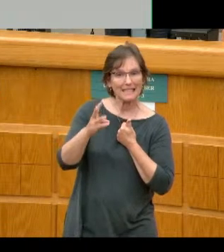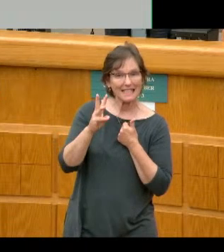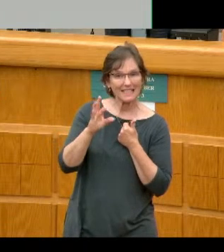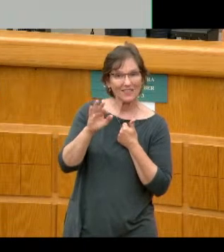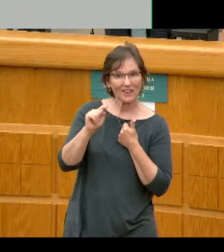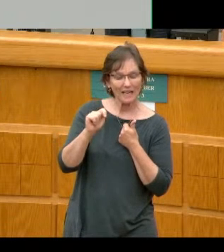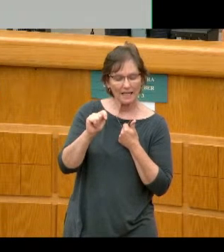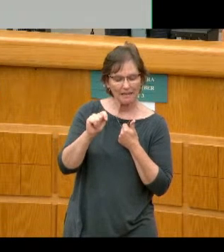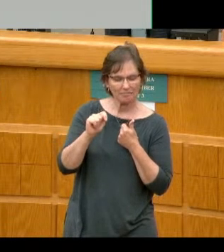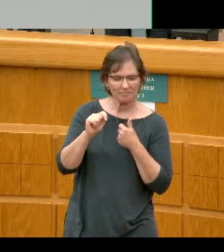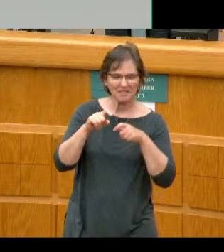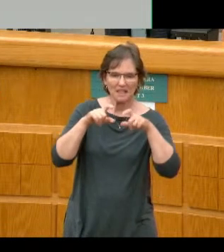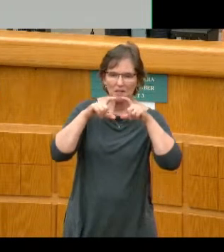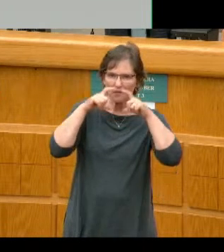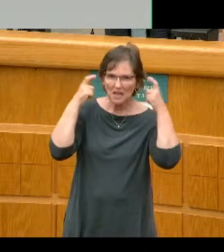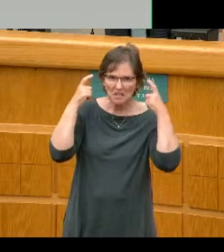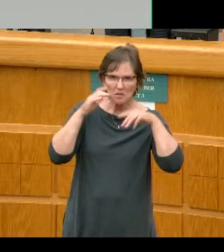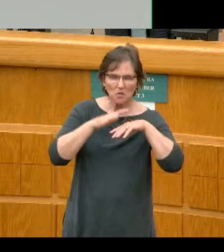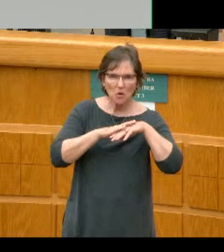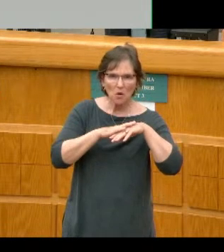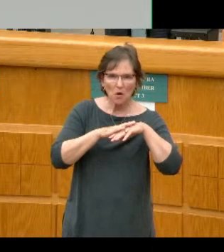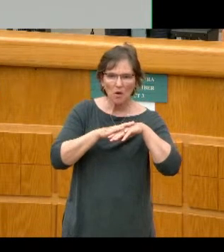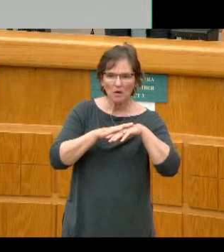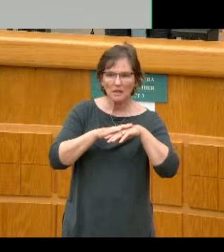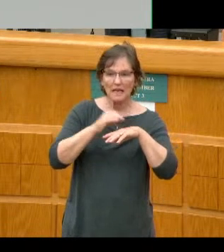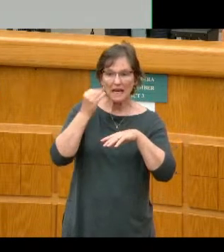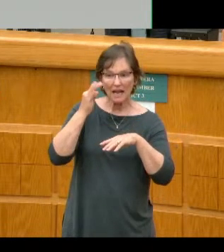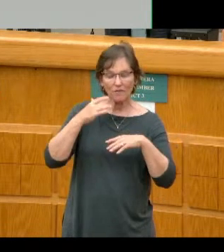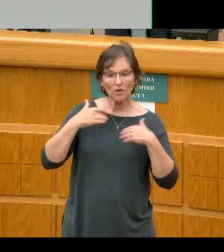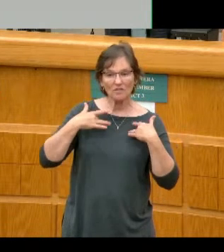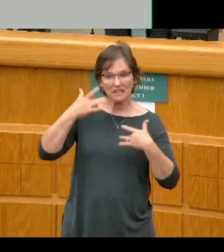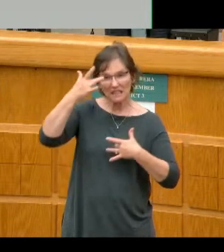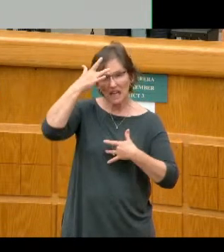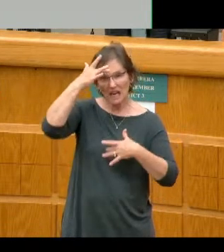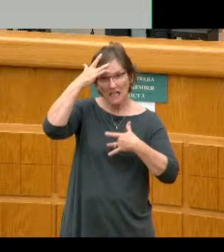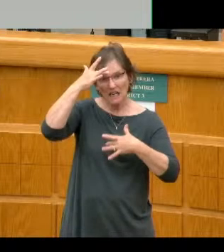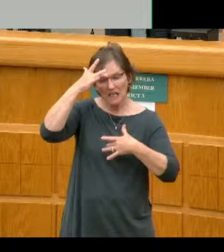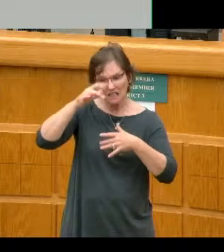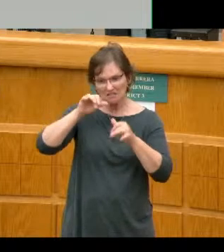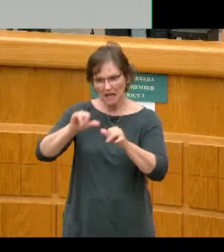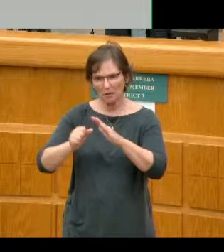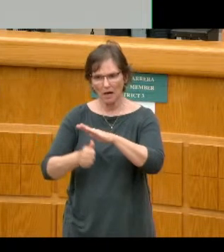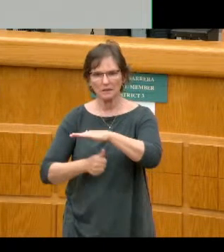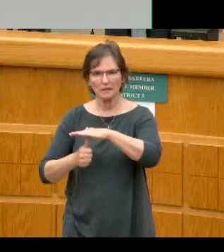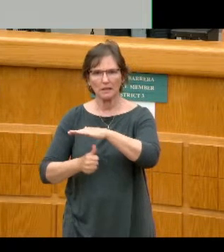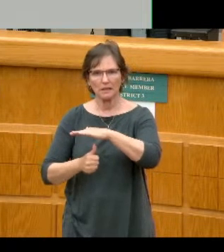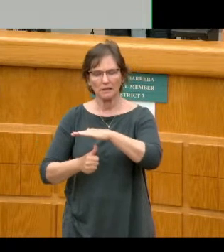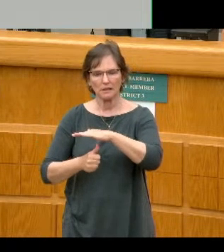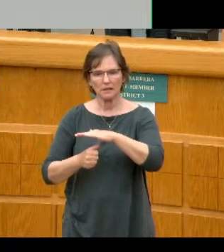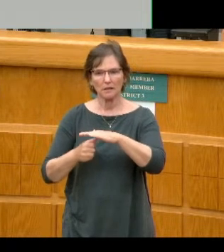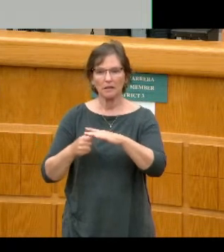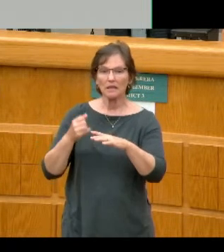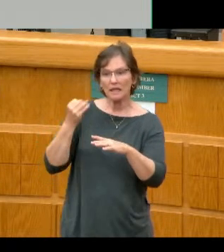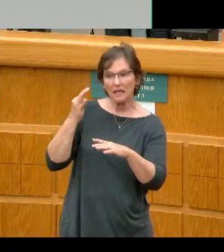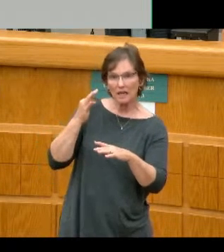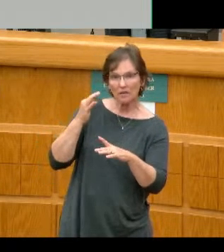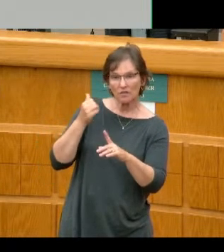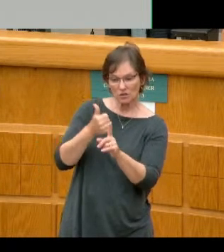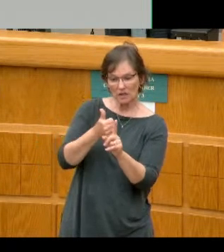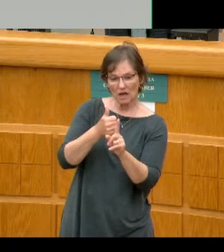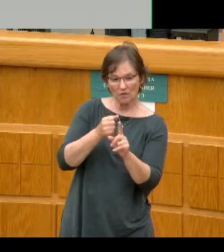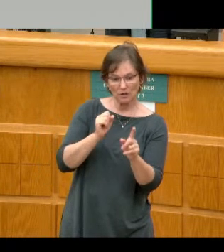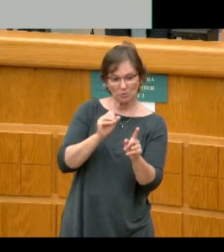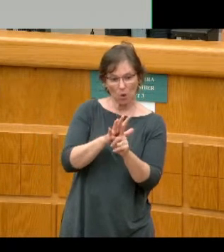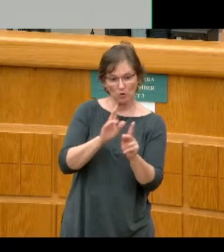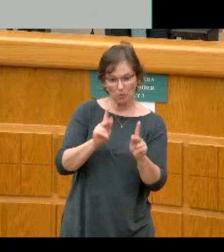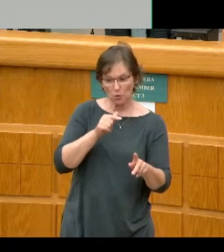evidence-based decisions on how to celebrate your Thanksgiving holiday and how to act in the next few weeks coming up.